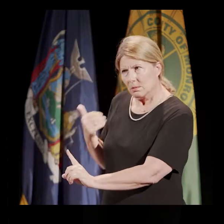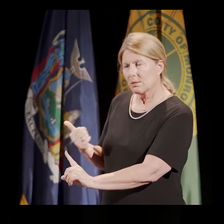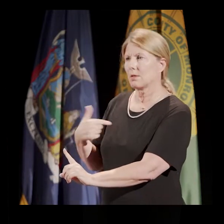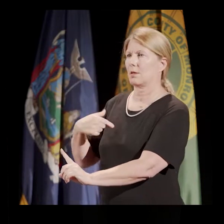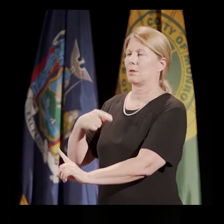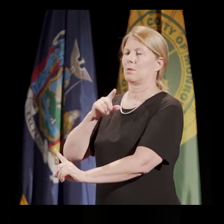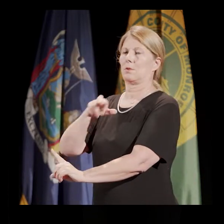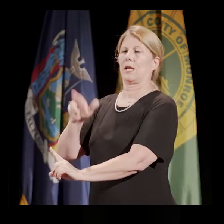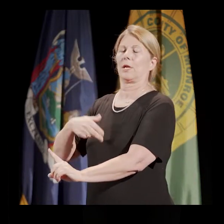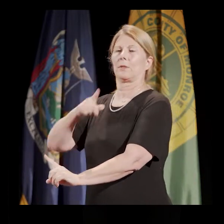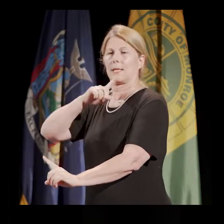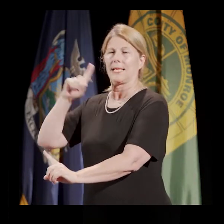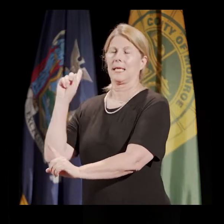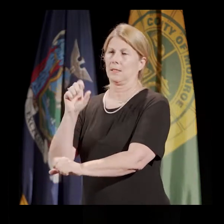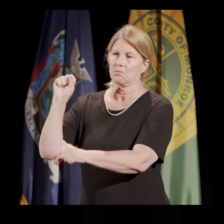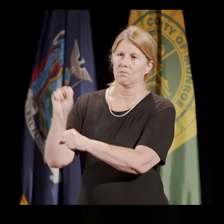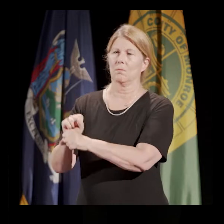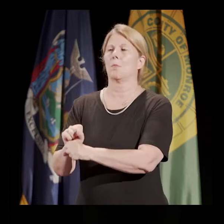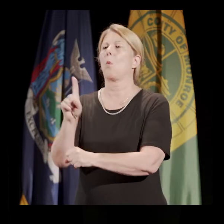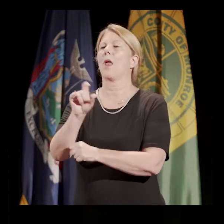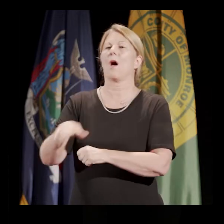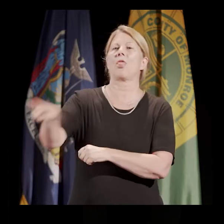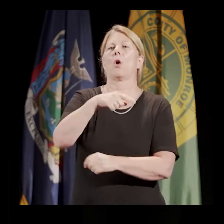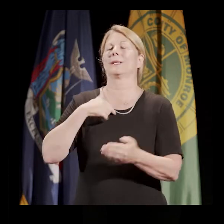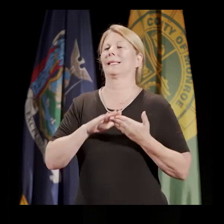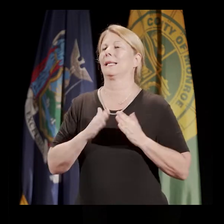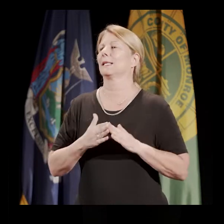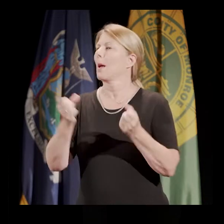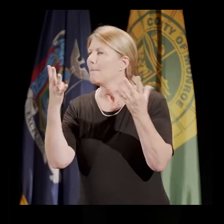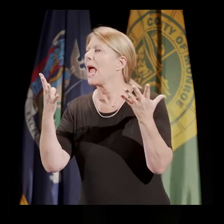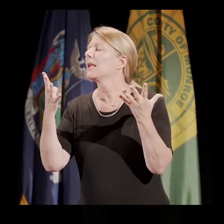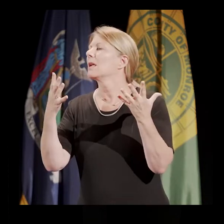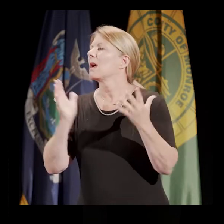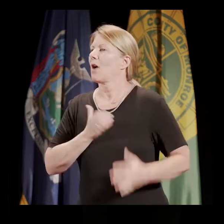Rochester is one of those cities. Many of us know it.